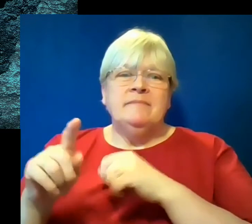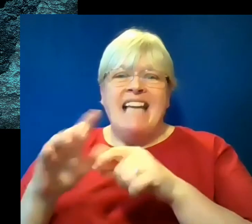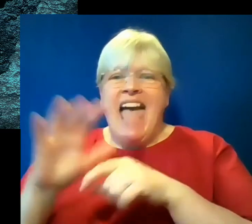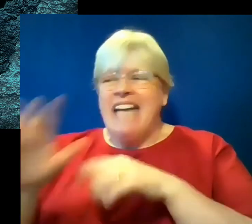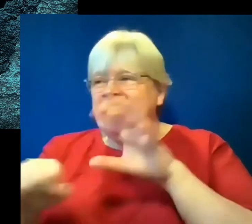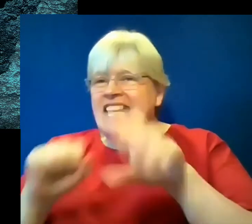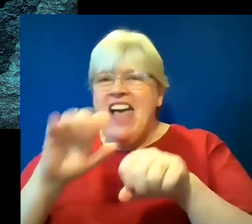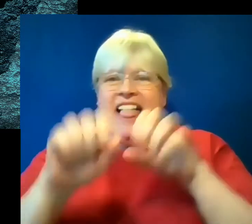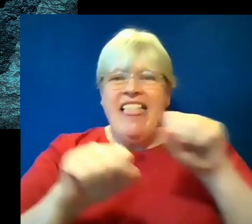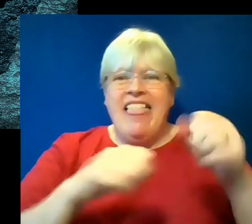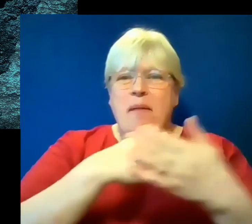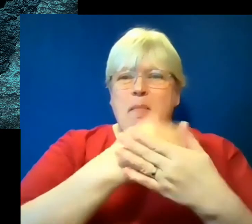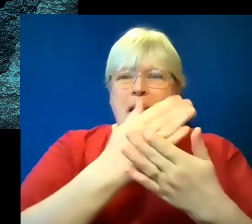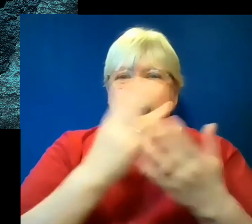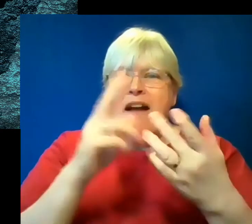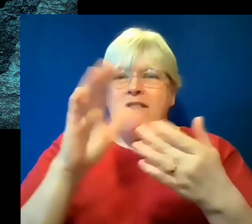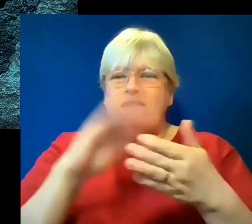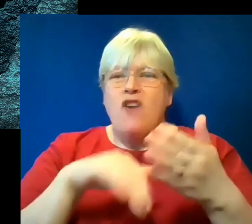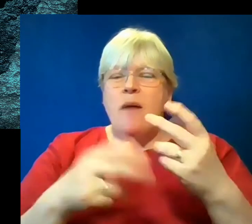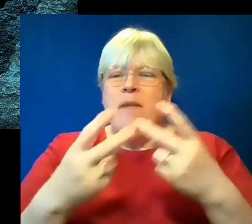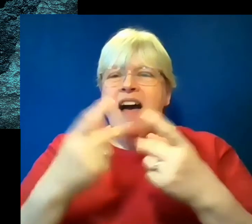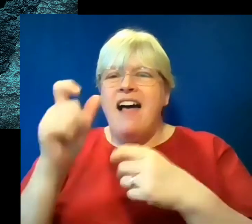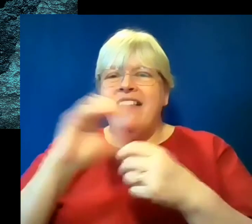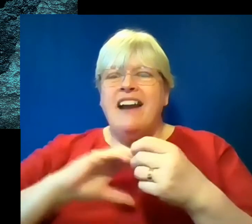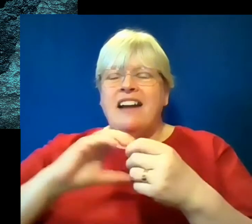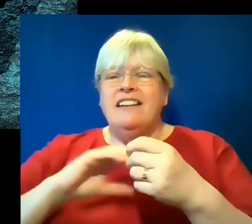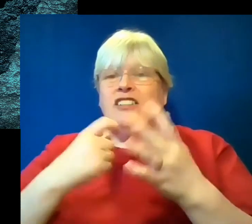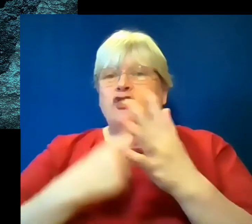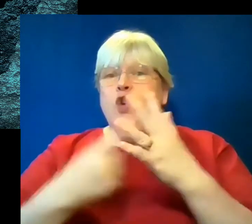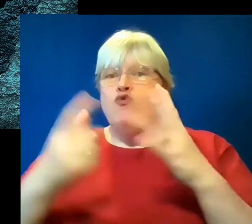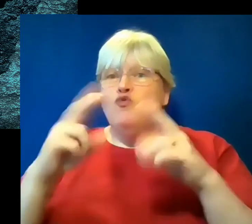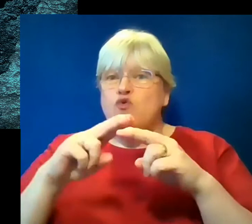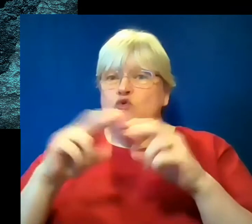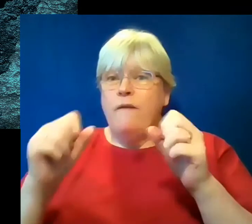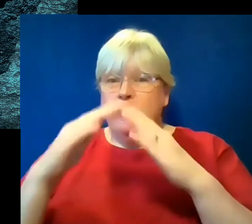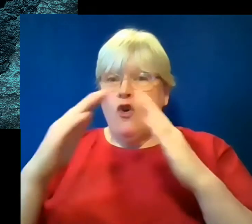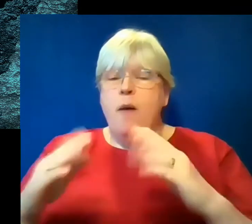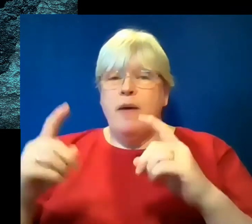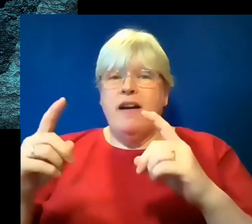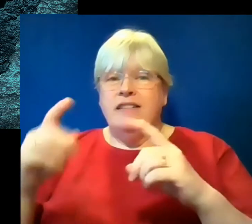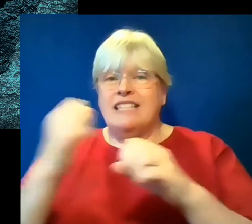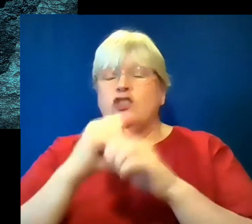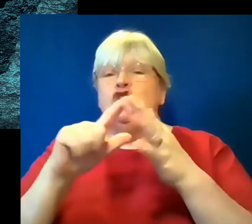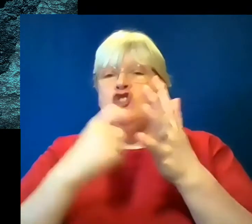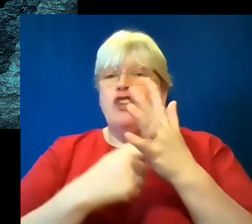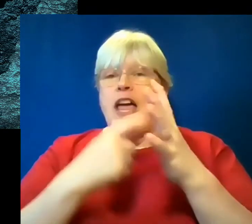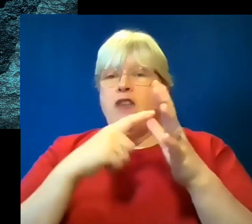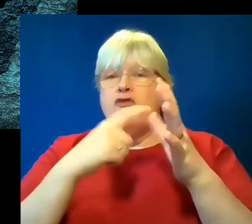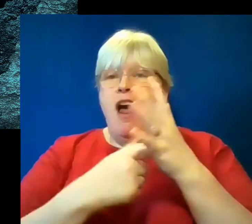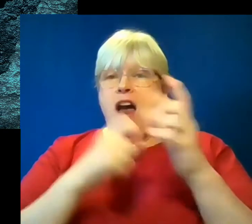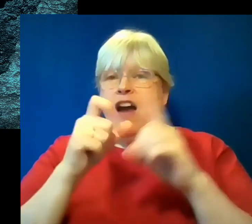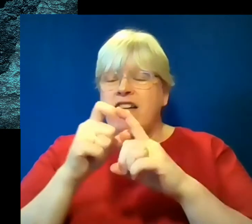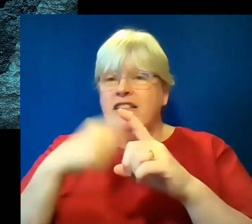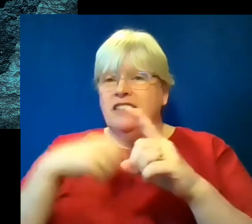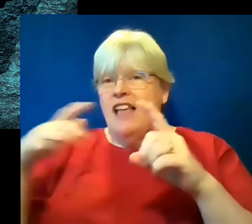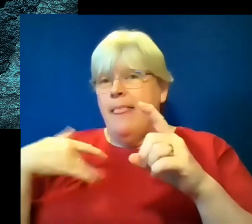from other characters. So for instance, in Rooftoppers, the character called Gérard, who lives on top of Notre Dame and is a